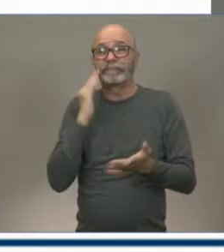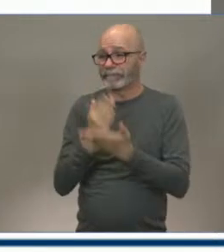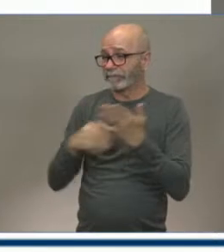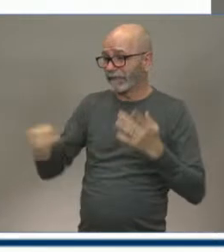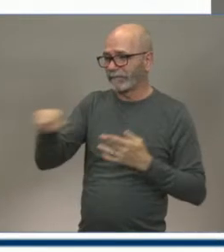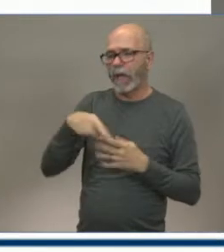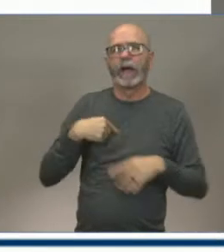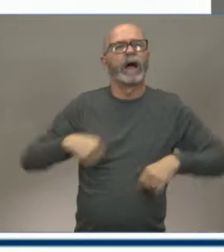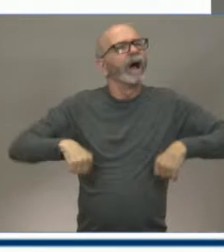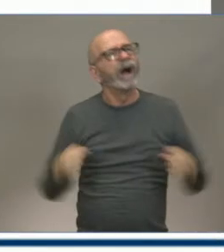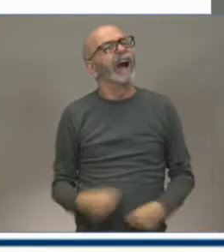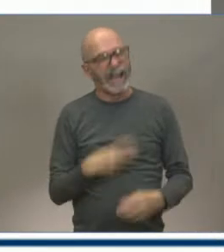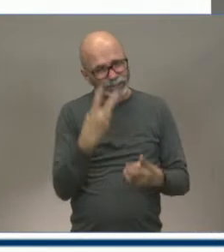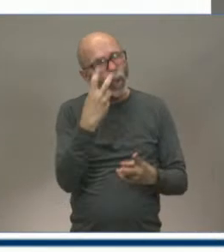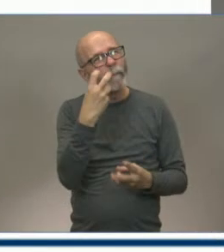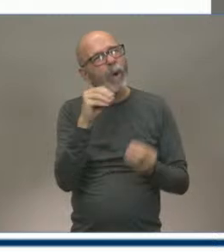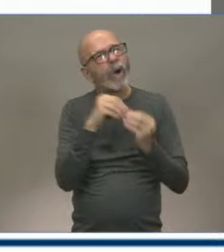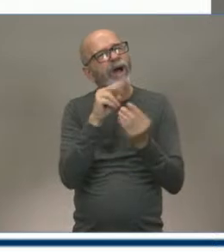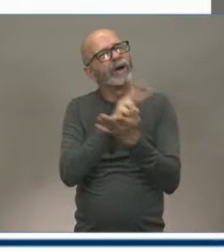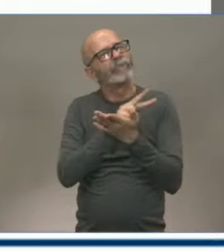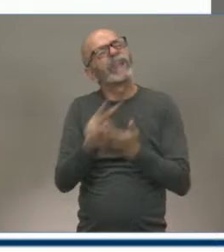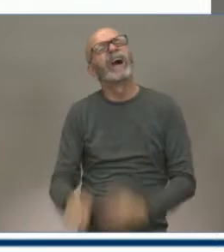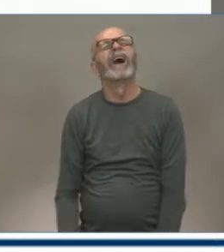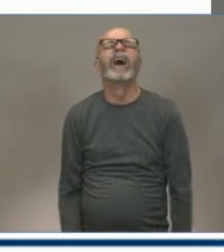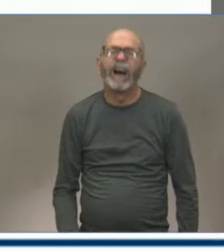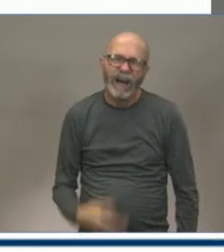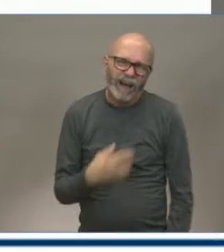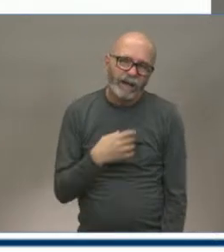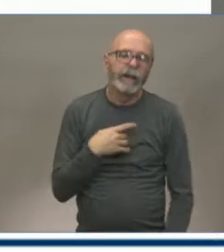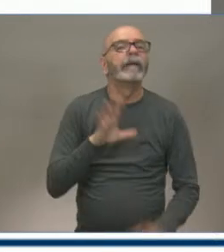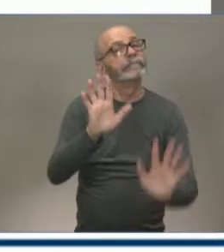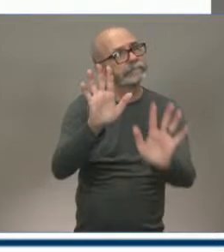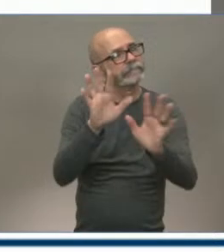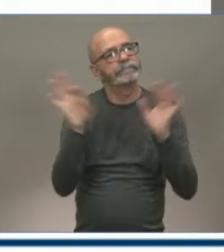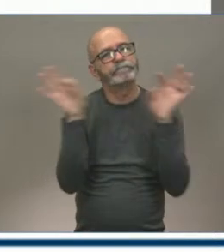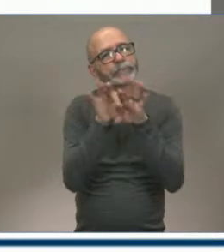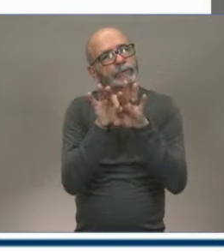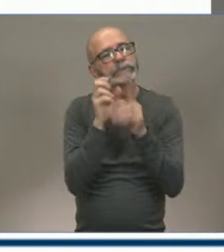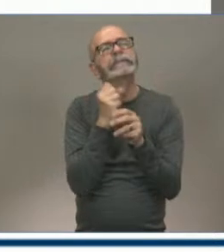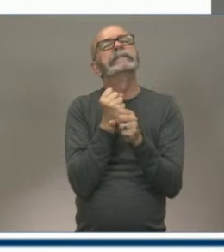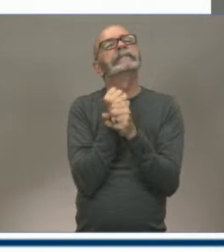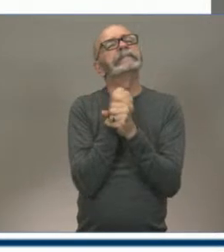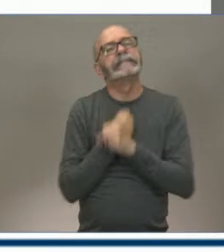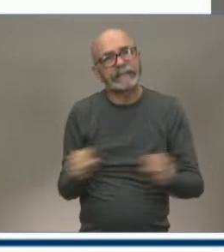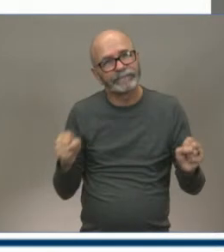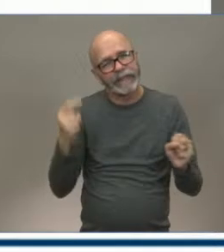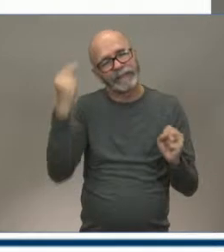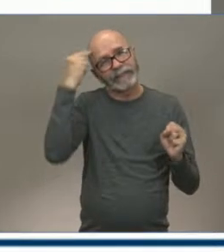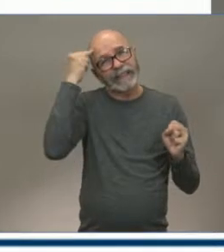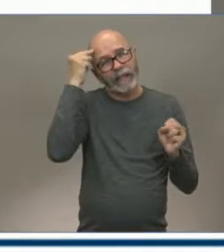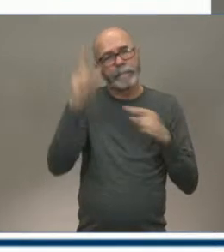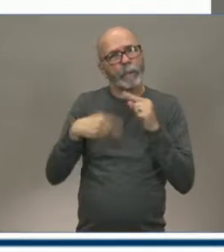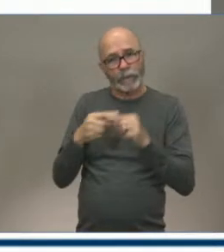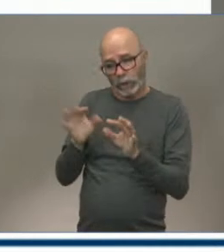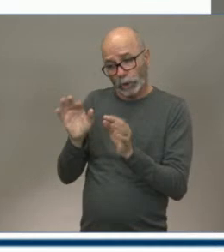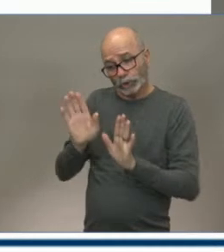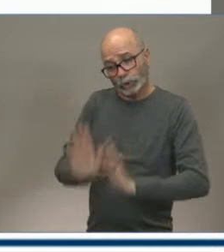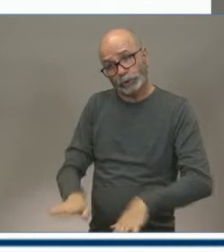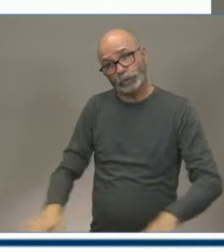for now, we need to continue to focus on the essentials, keeping kids in school so they can